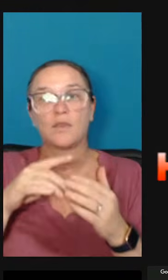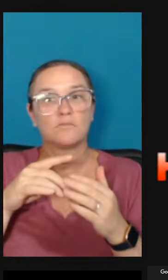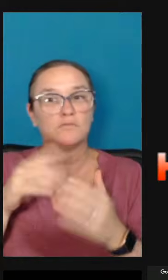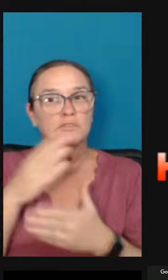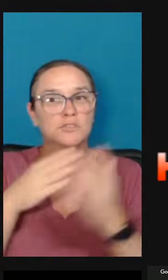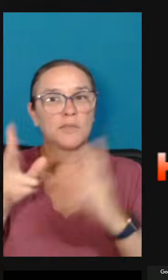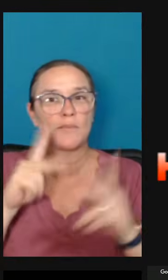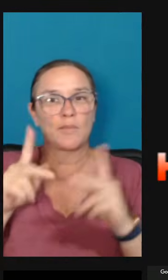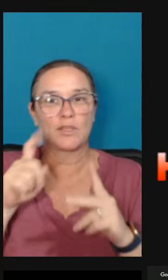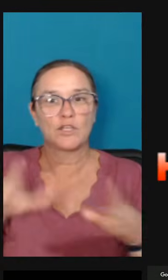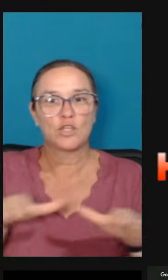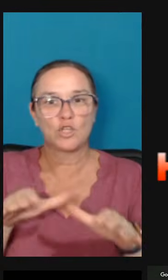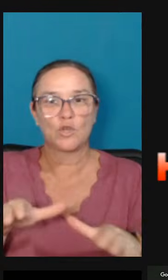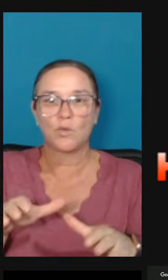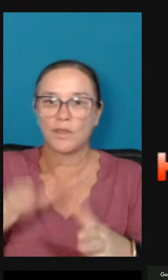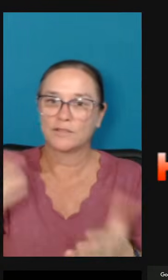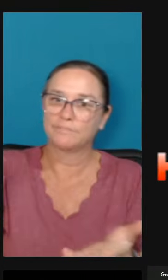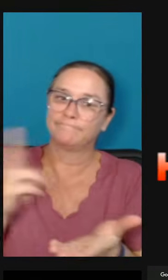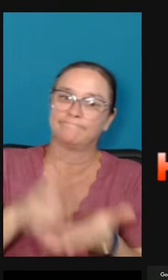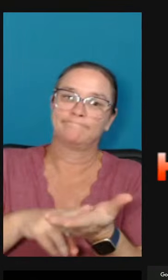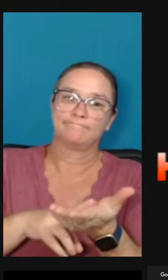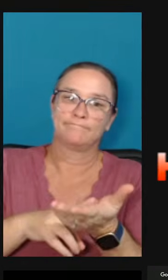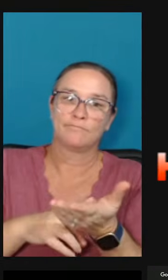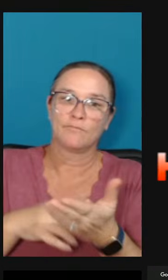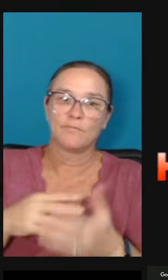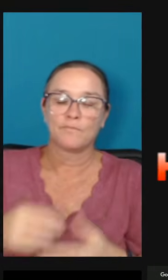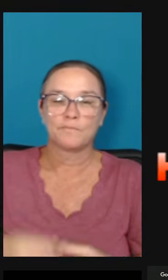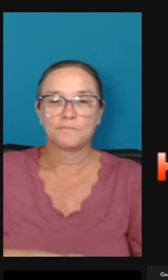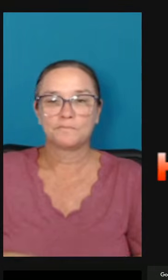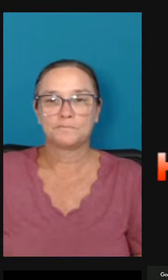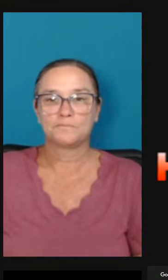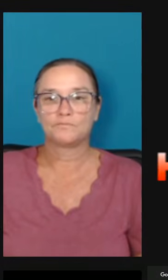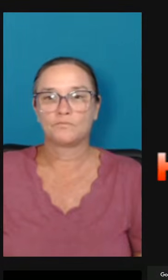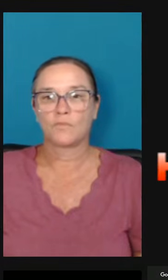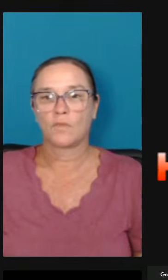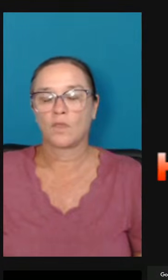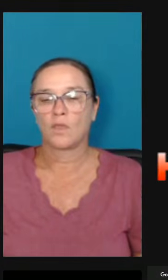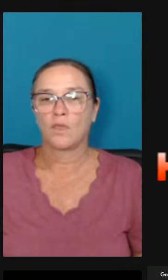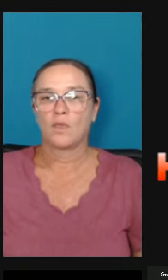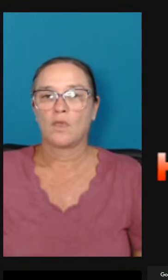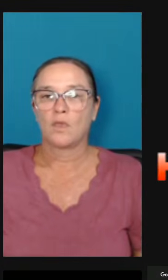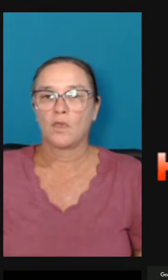line for as many of these guys as are willing to come to Volcano as possible. Right there.